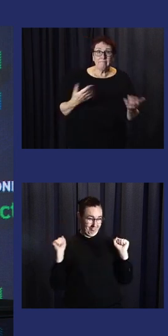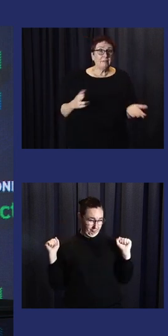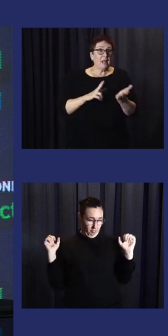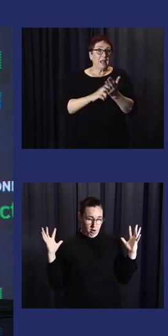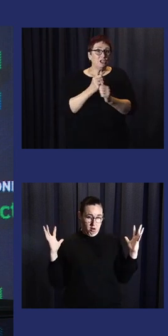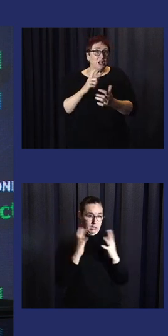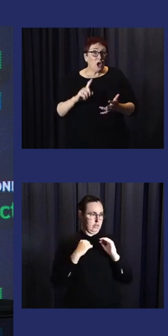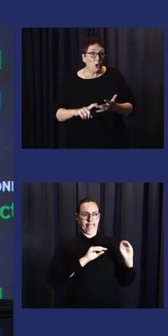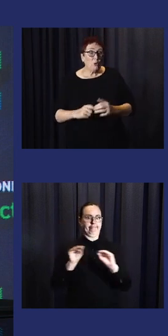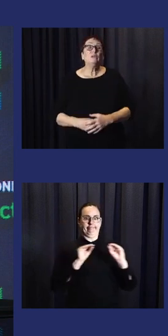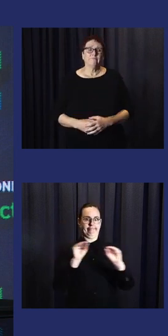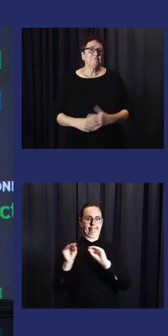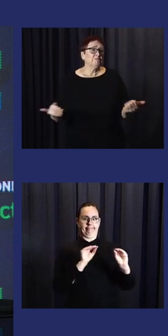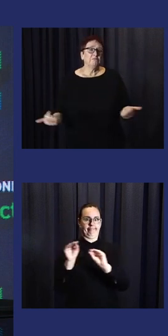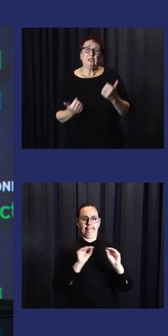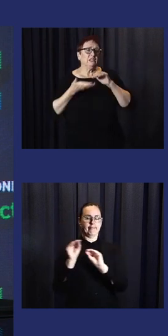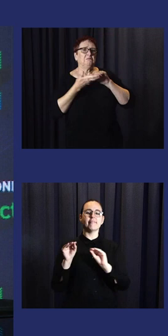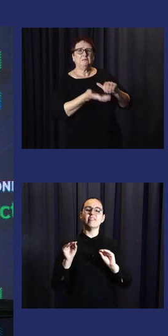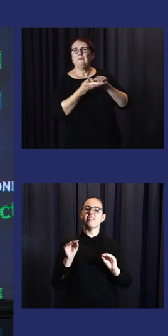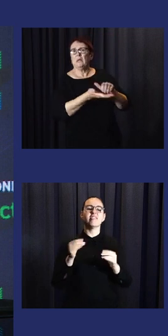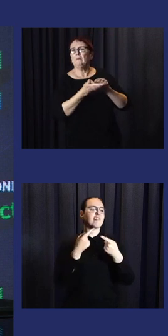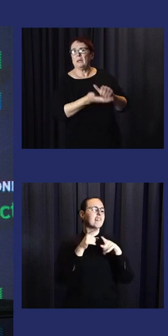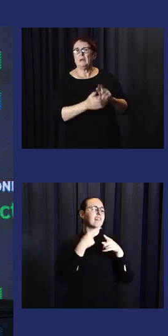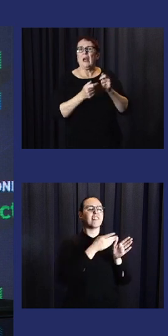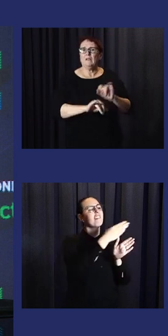Cross and Red Crescent community from all over the